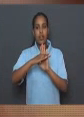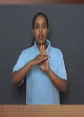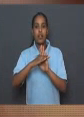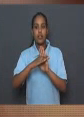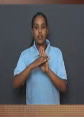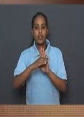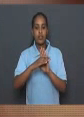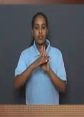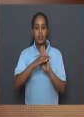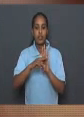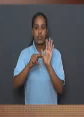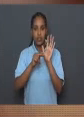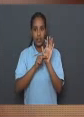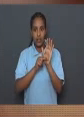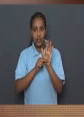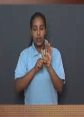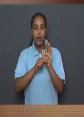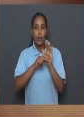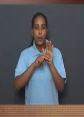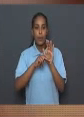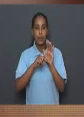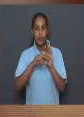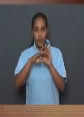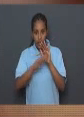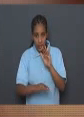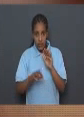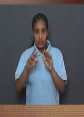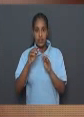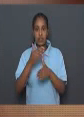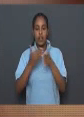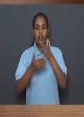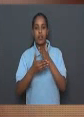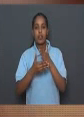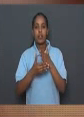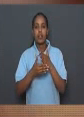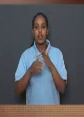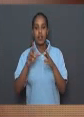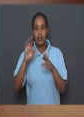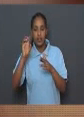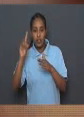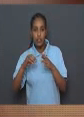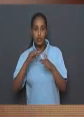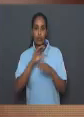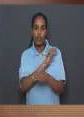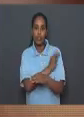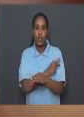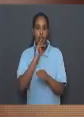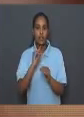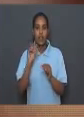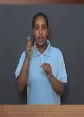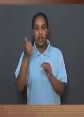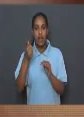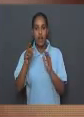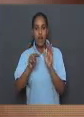cathode minus the standard reduction potential of the anode reaction,